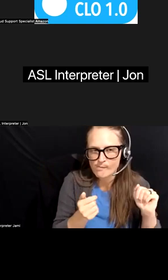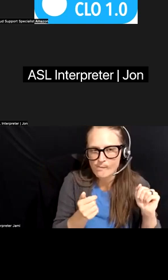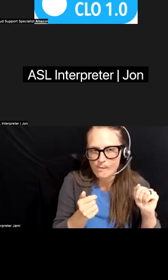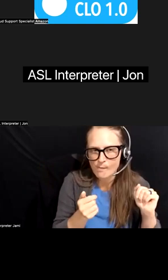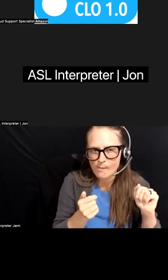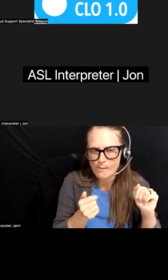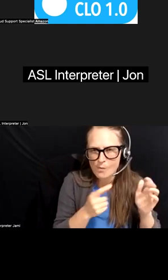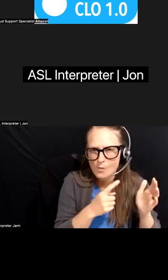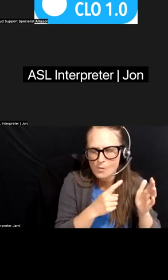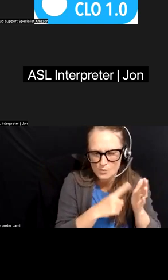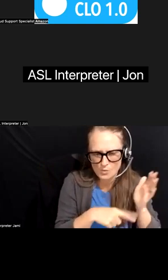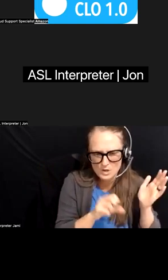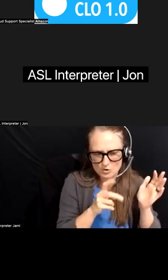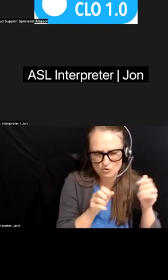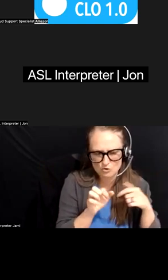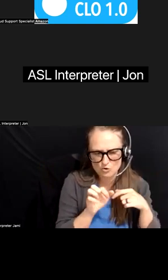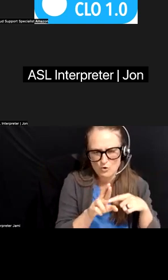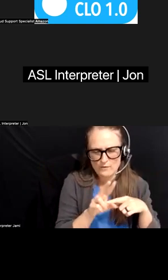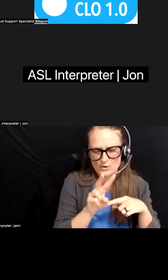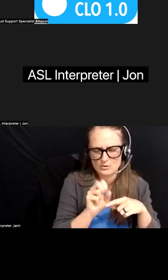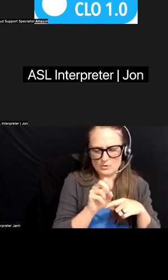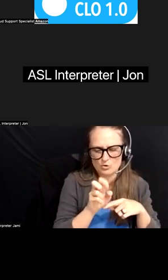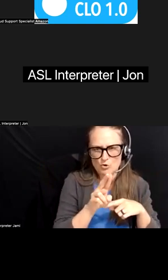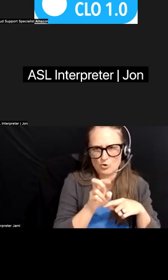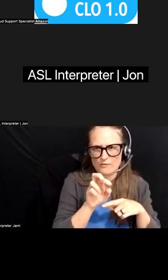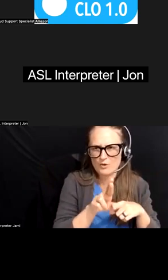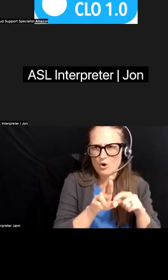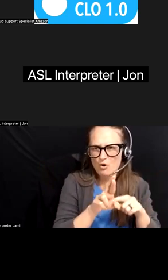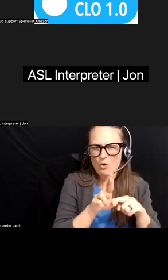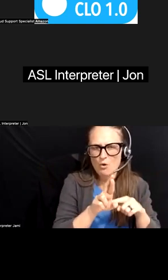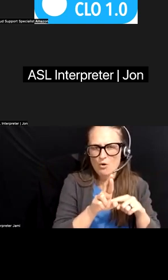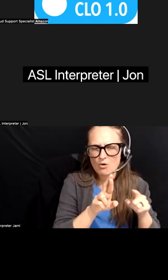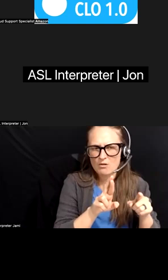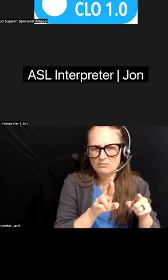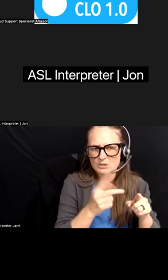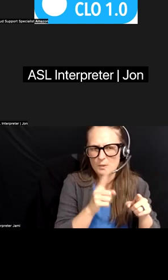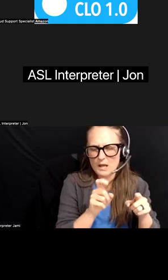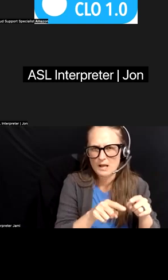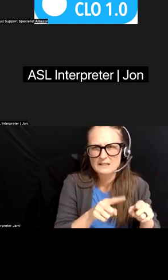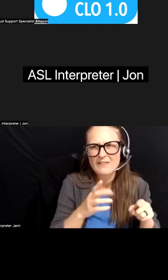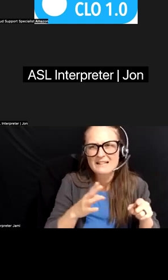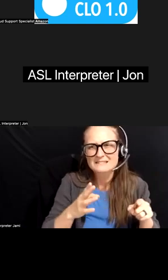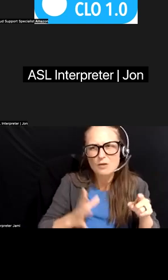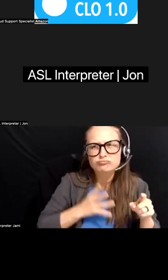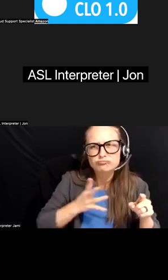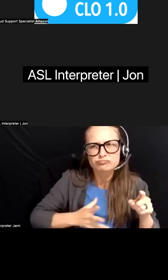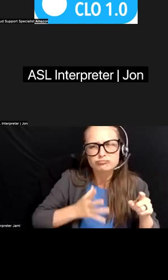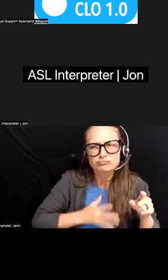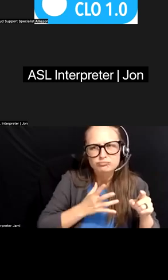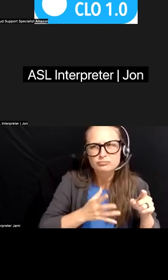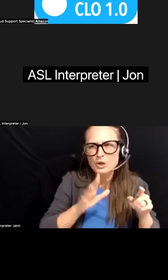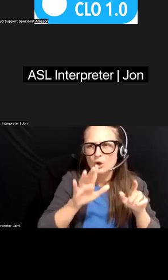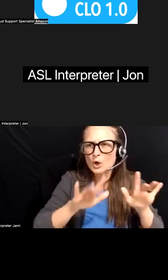What is a server? Server is a high-end computer, just like a computer you might have at home, laptop, but